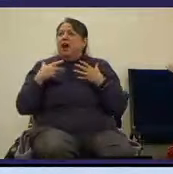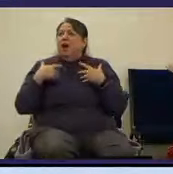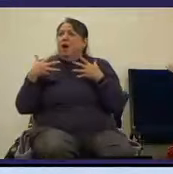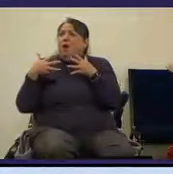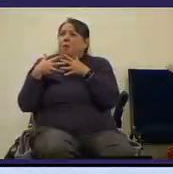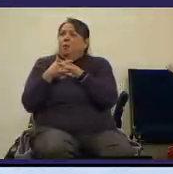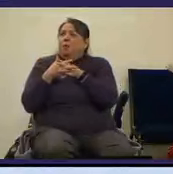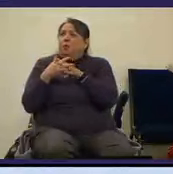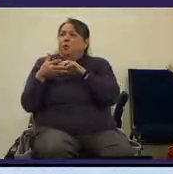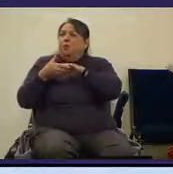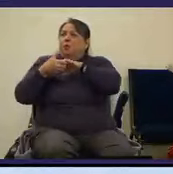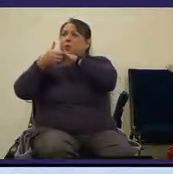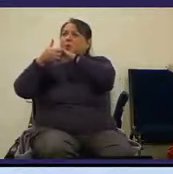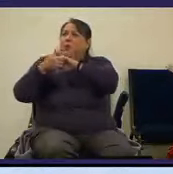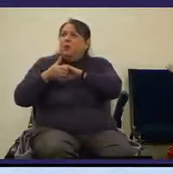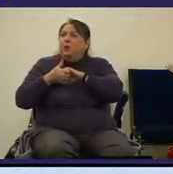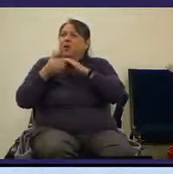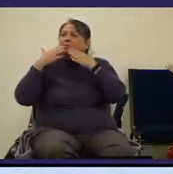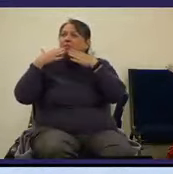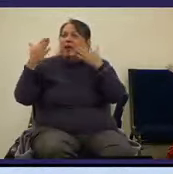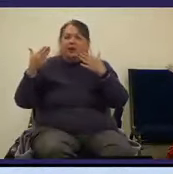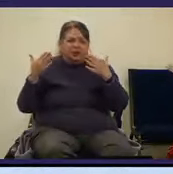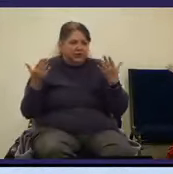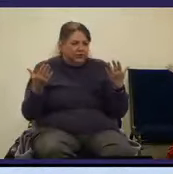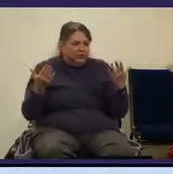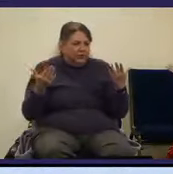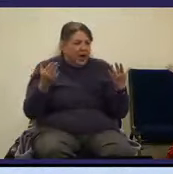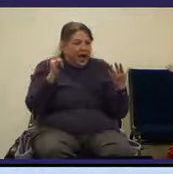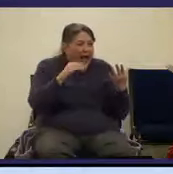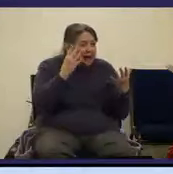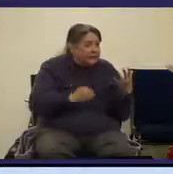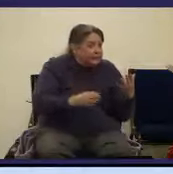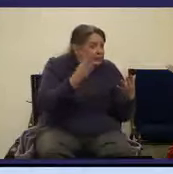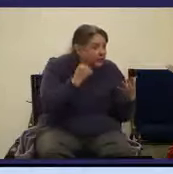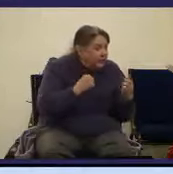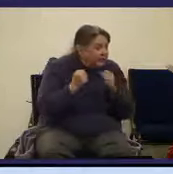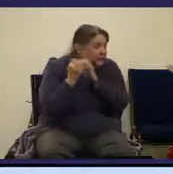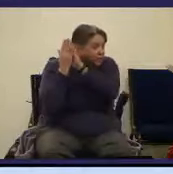awesome. And that's what I'm talking about, the presence of the Lord.